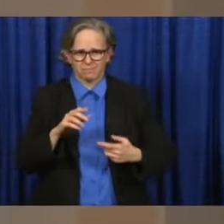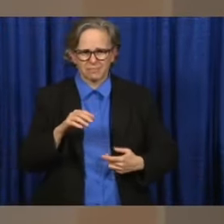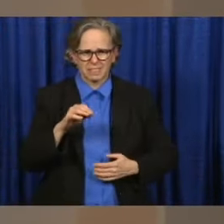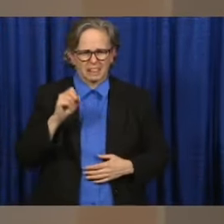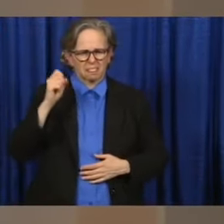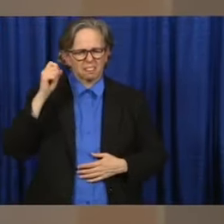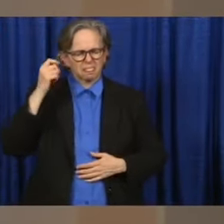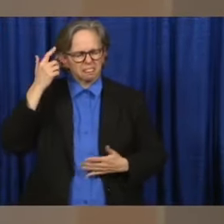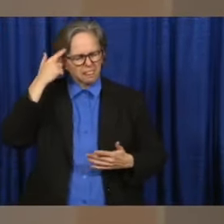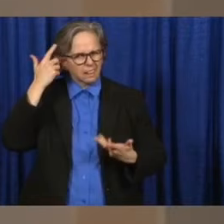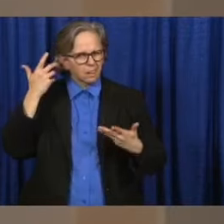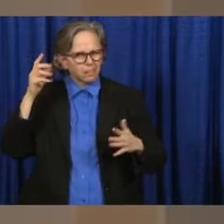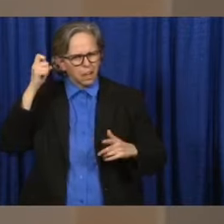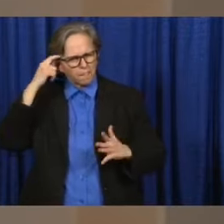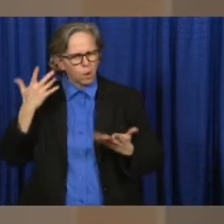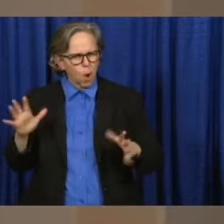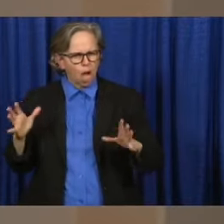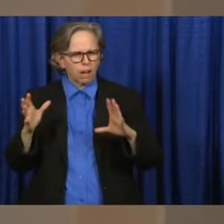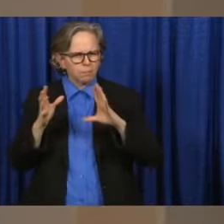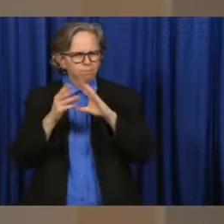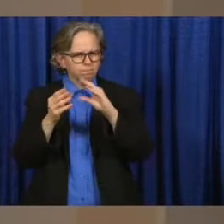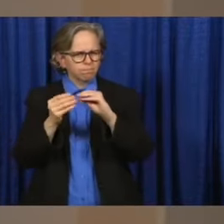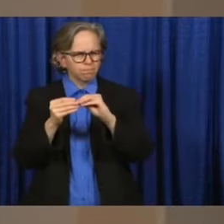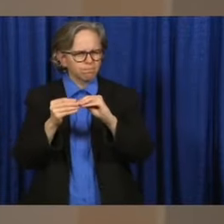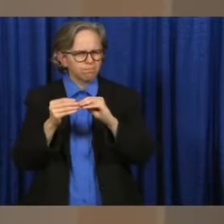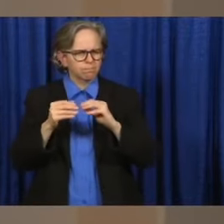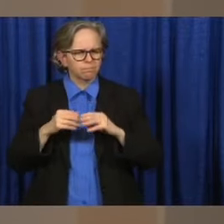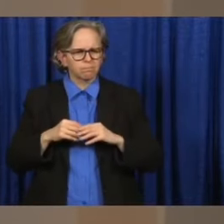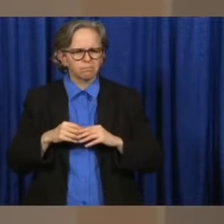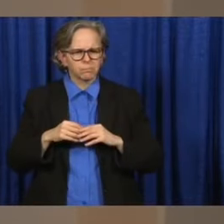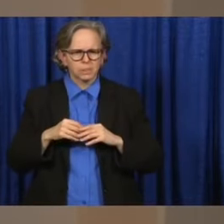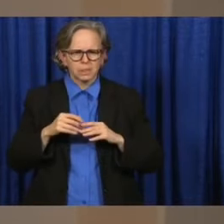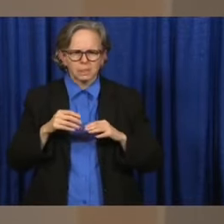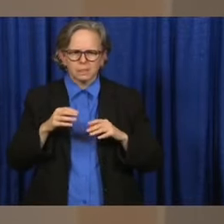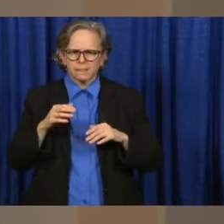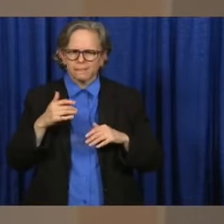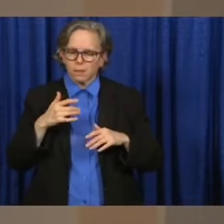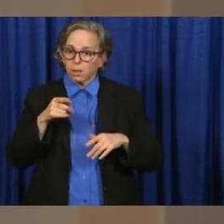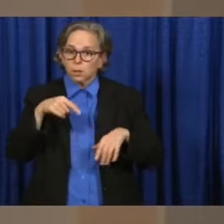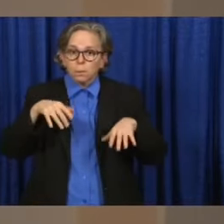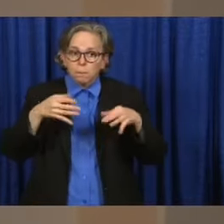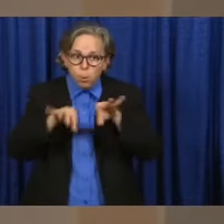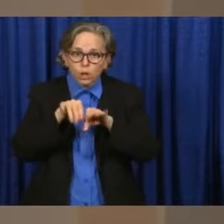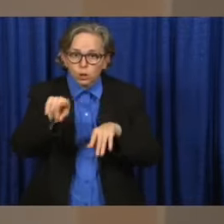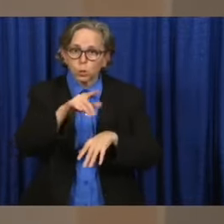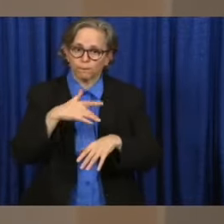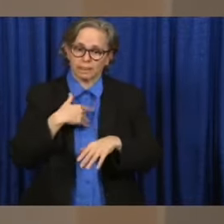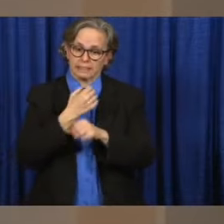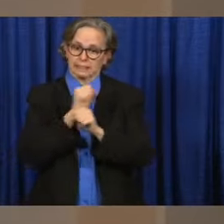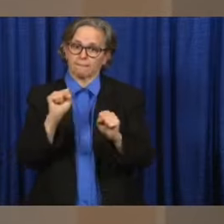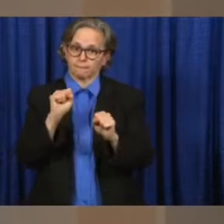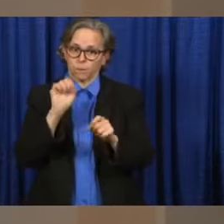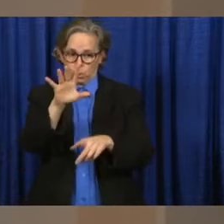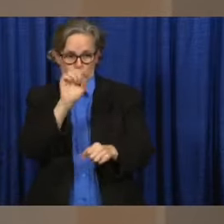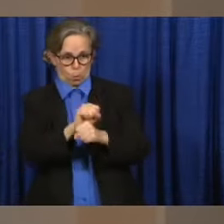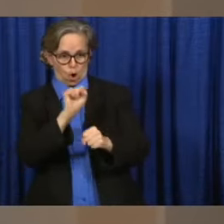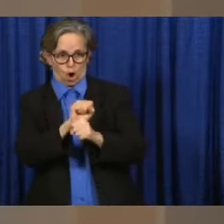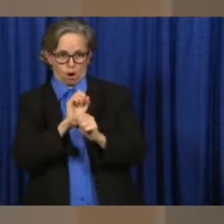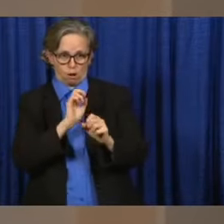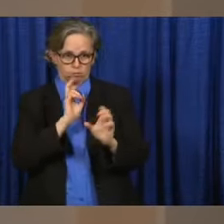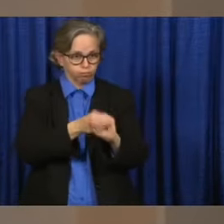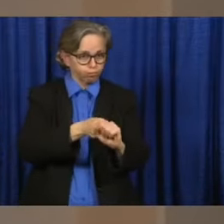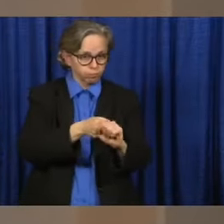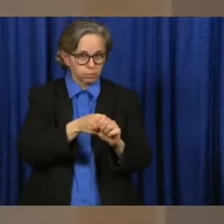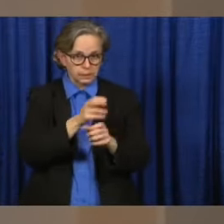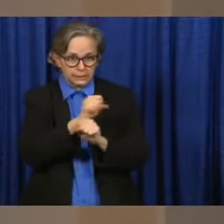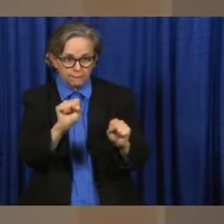today about feeling safe at work, that we encourage people, if they are in a workplace and they don't